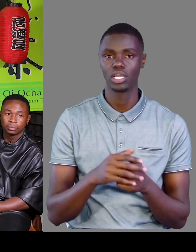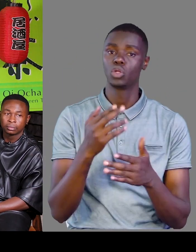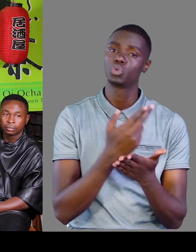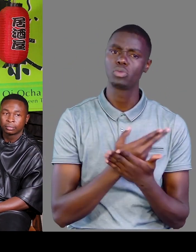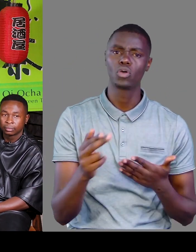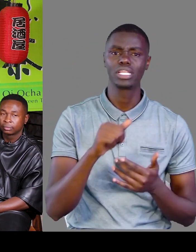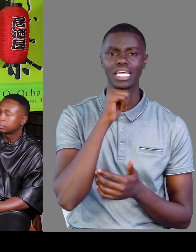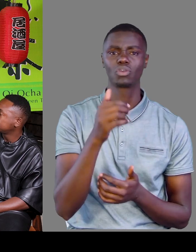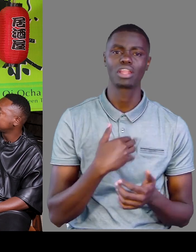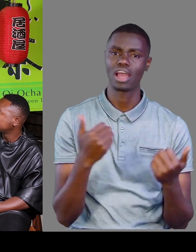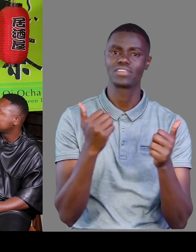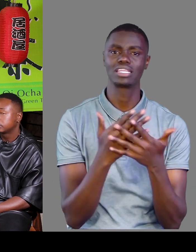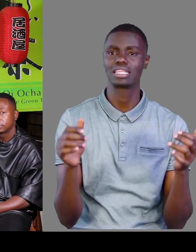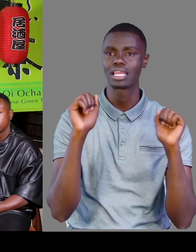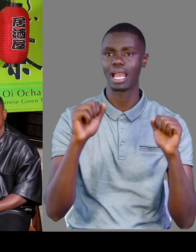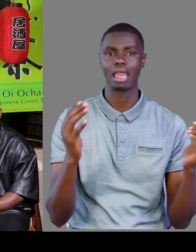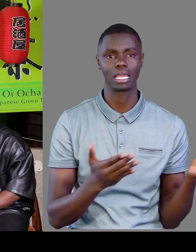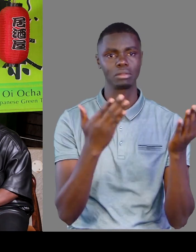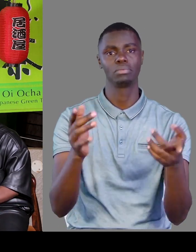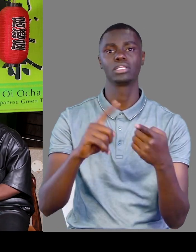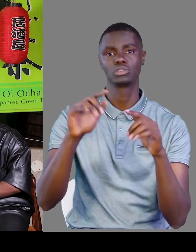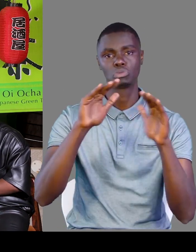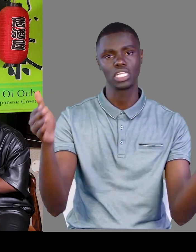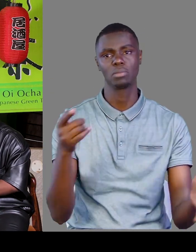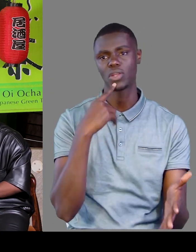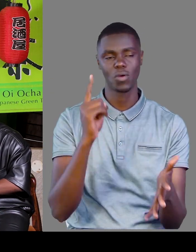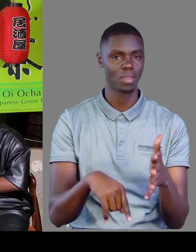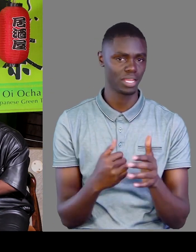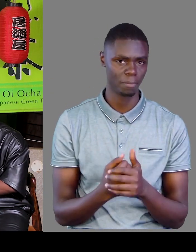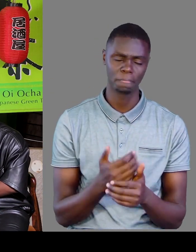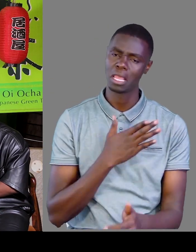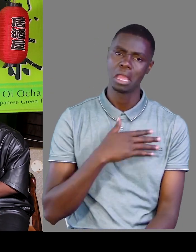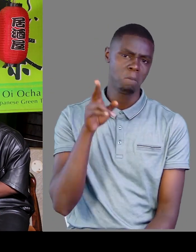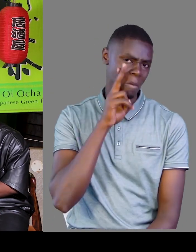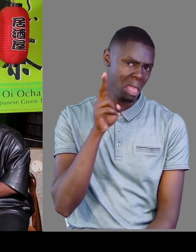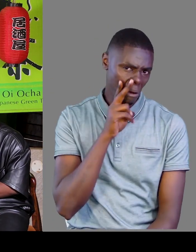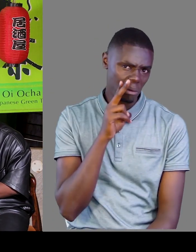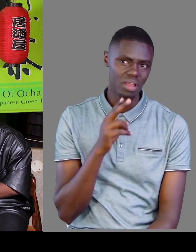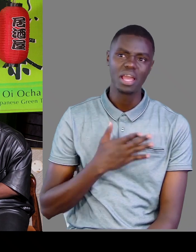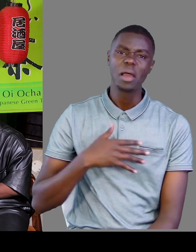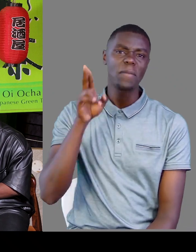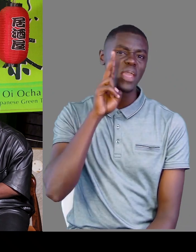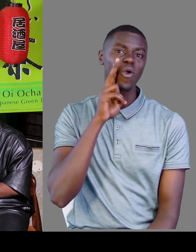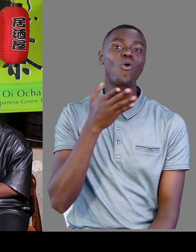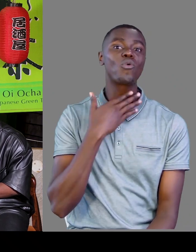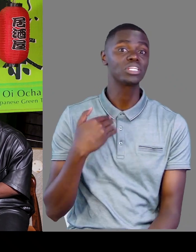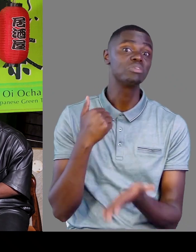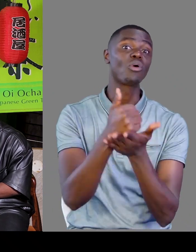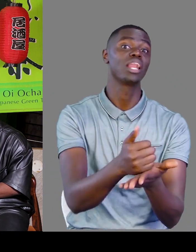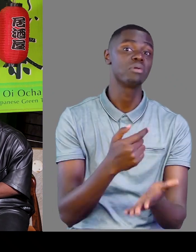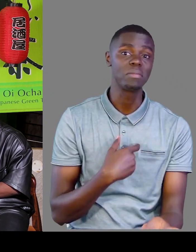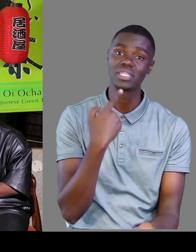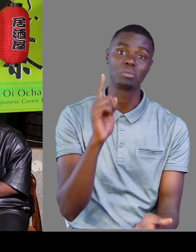to be honest, I don't have anything else I can bring to the table. I tell you, hey, uncle yangu, mi hata uncle yangu ndaka nimsaidie.